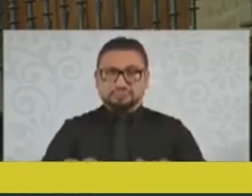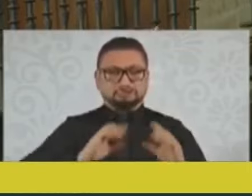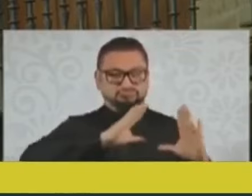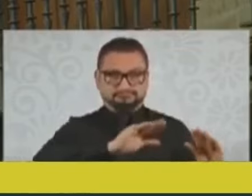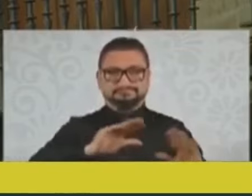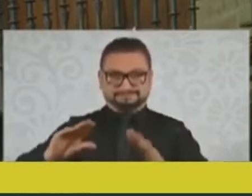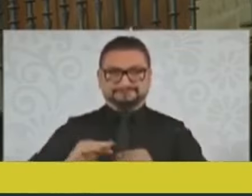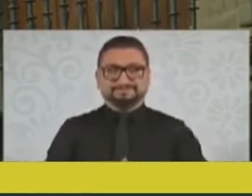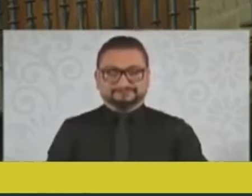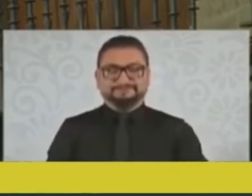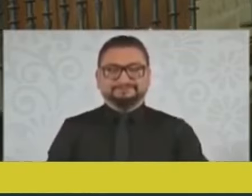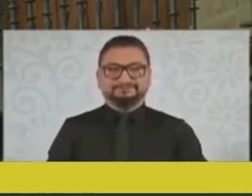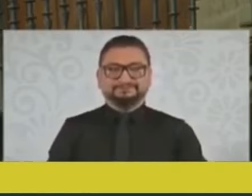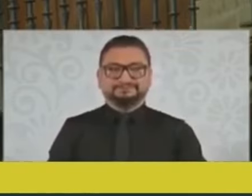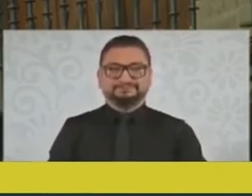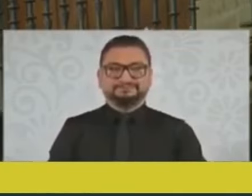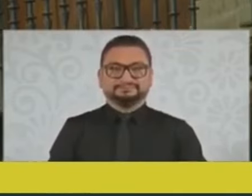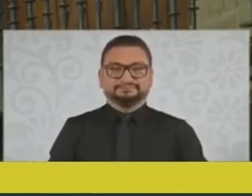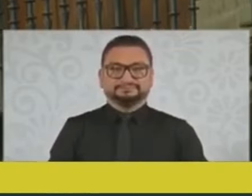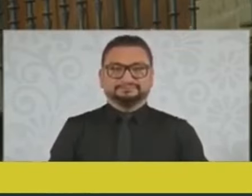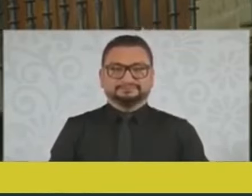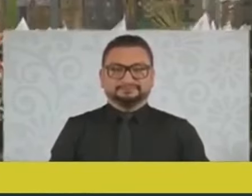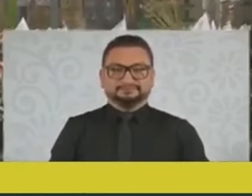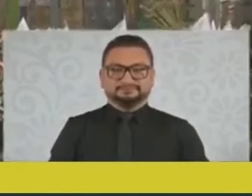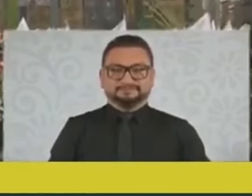physical education and arts.